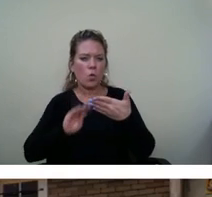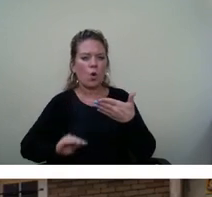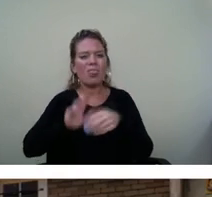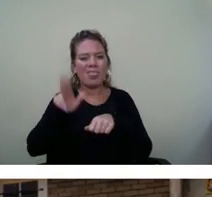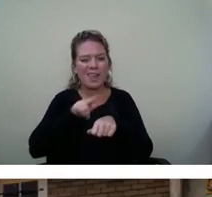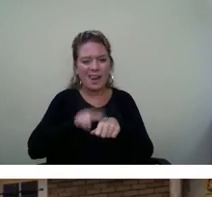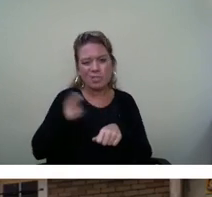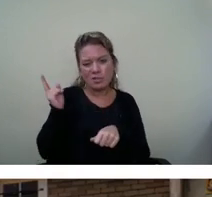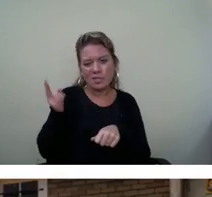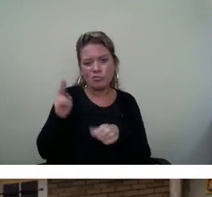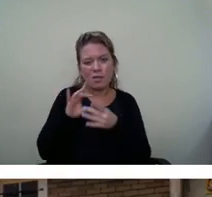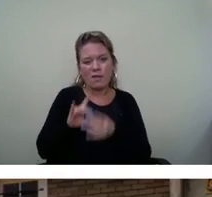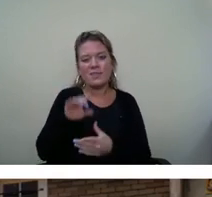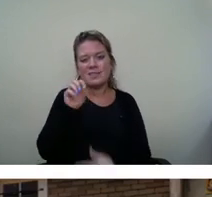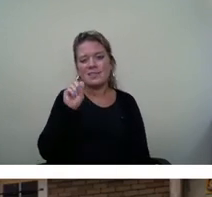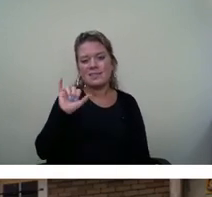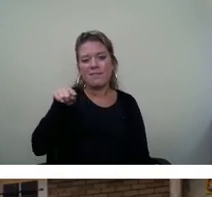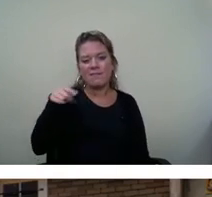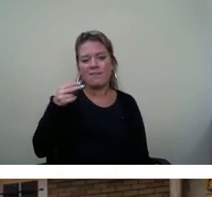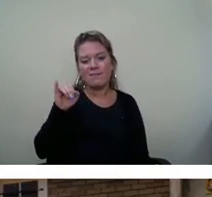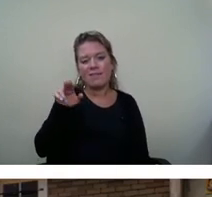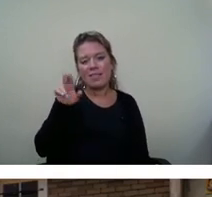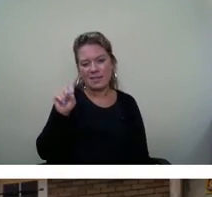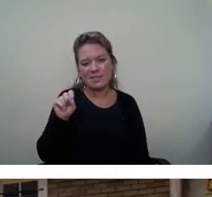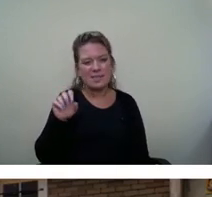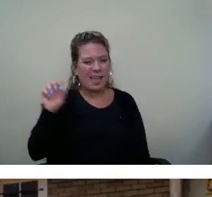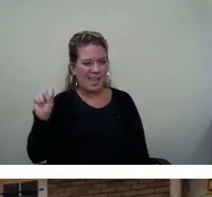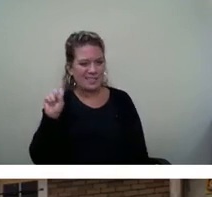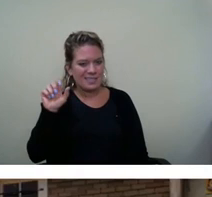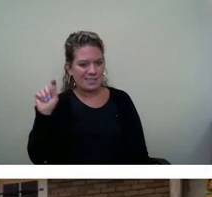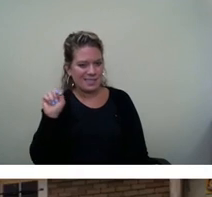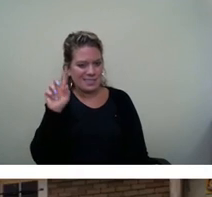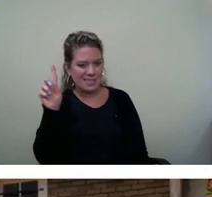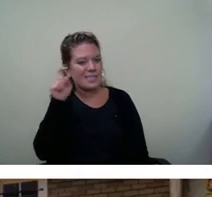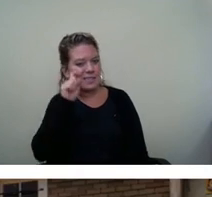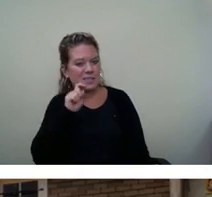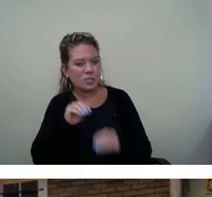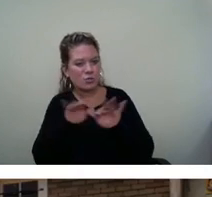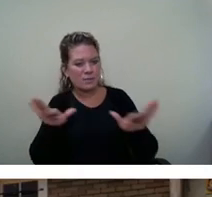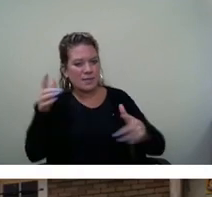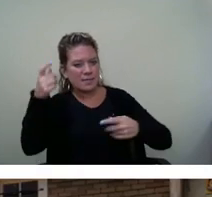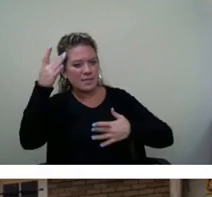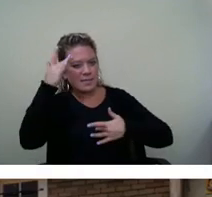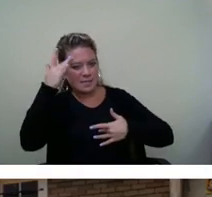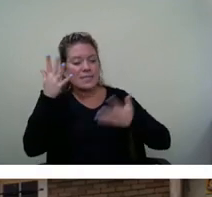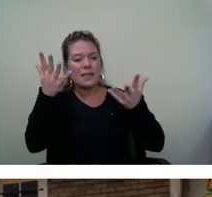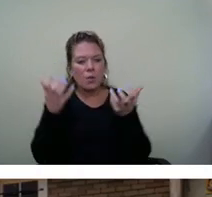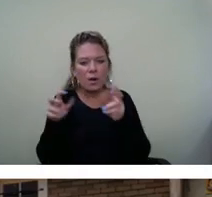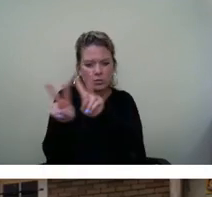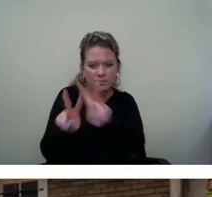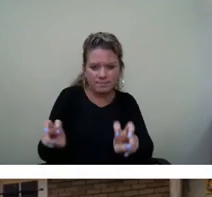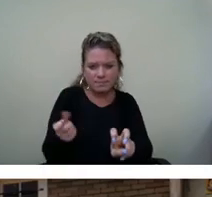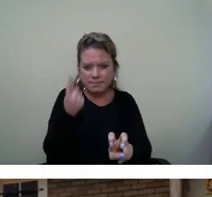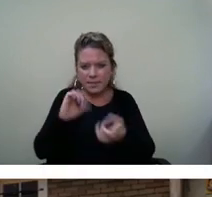So they wanted to understand syphilis, which was a sexually transmitted disease. They wanted to understand how it progressed